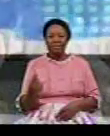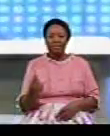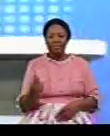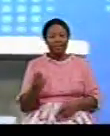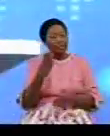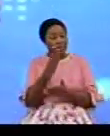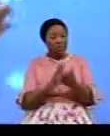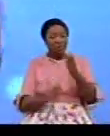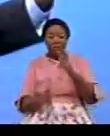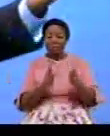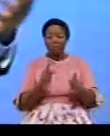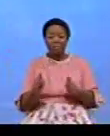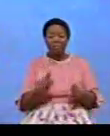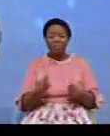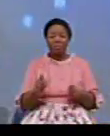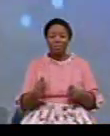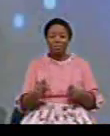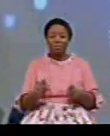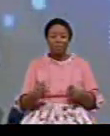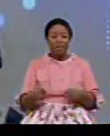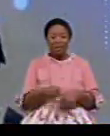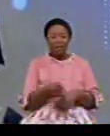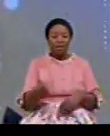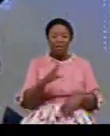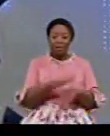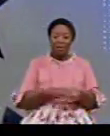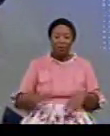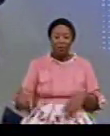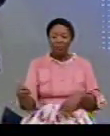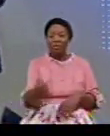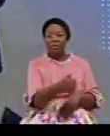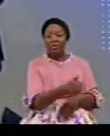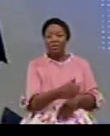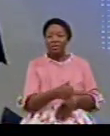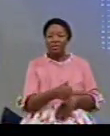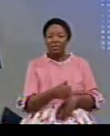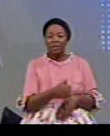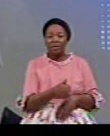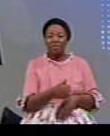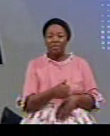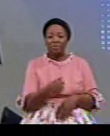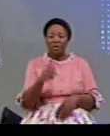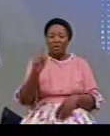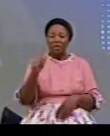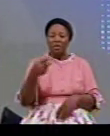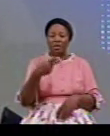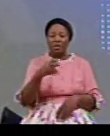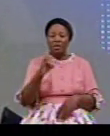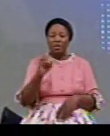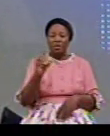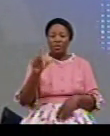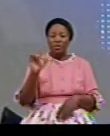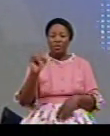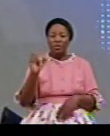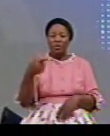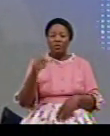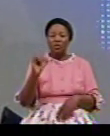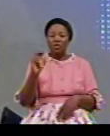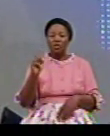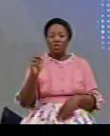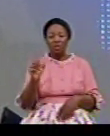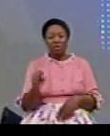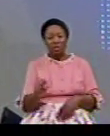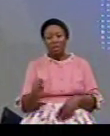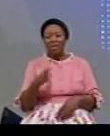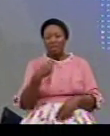promises, and he says, just like the rain comes down, so the word of my promise coming